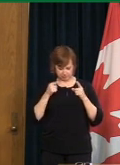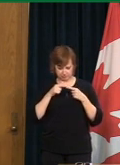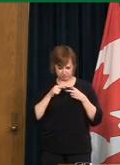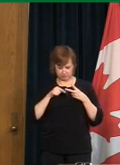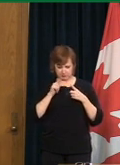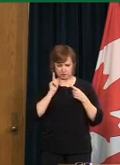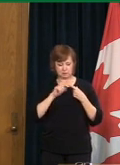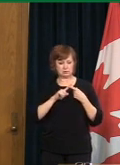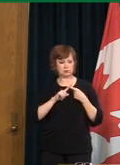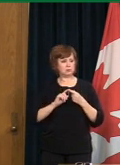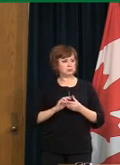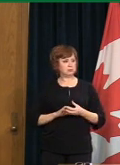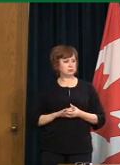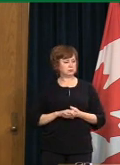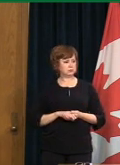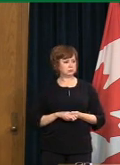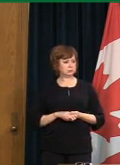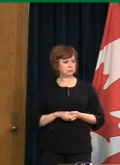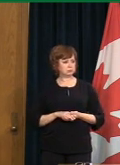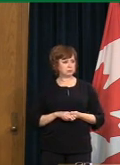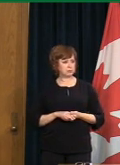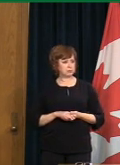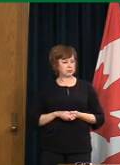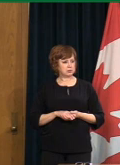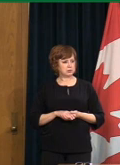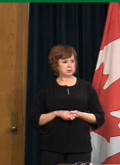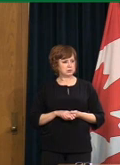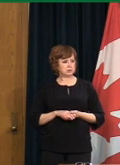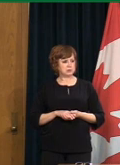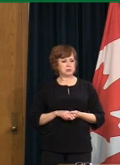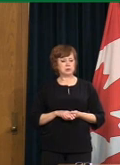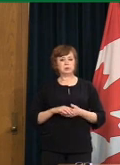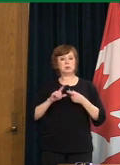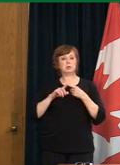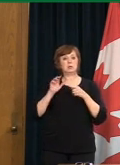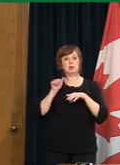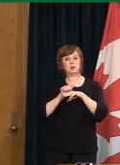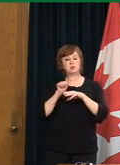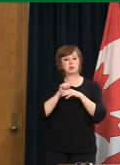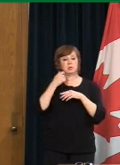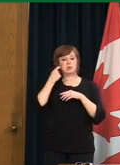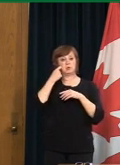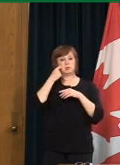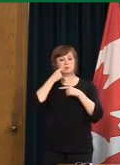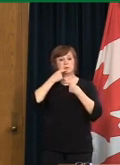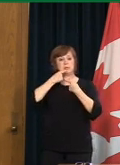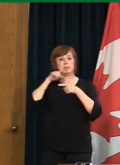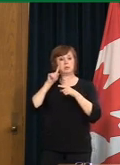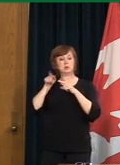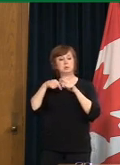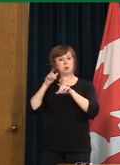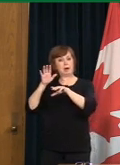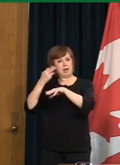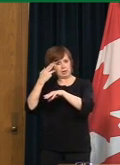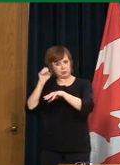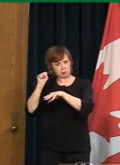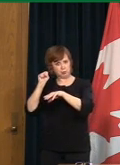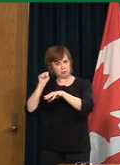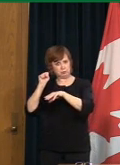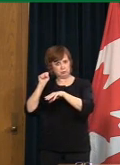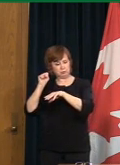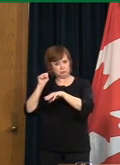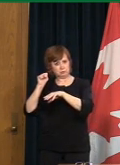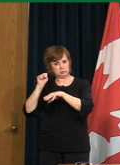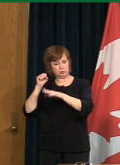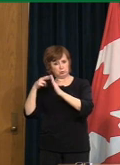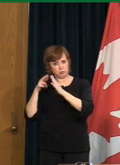us why there was really no addressing high schools like we saw in Alberta, why you went in a different route?